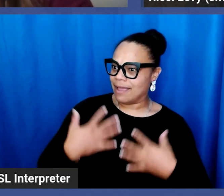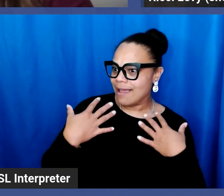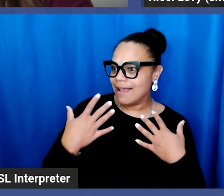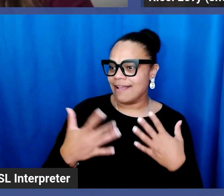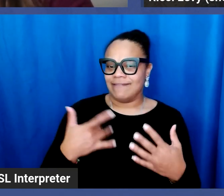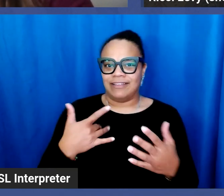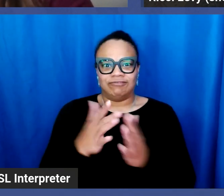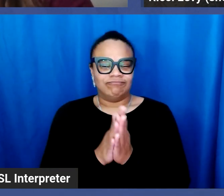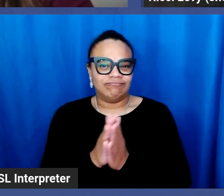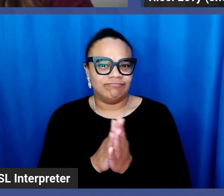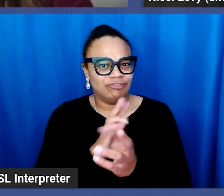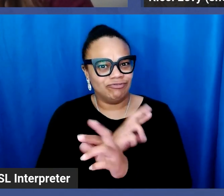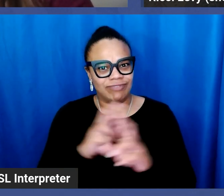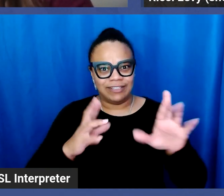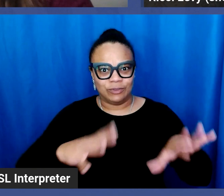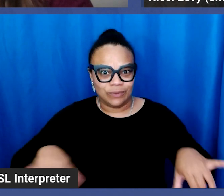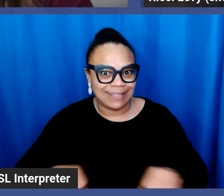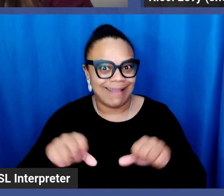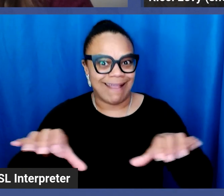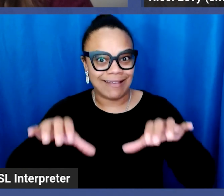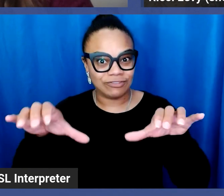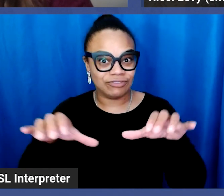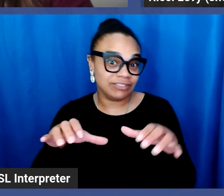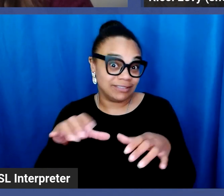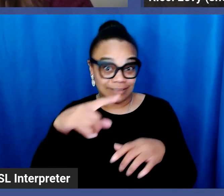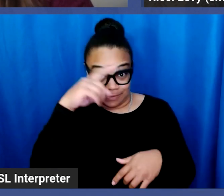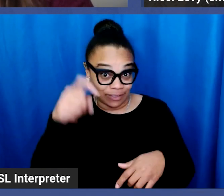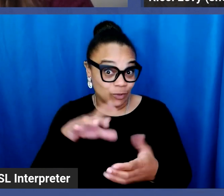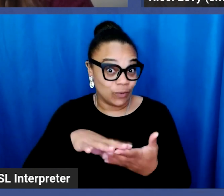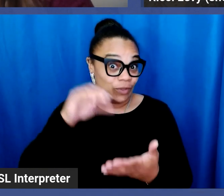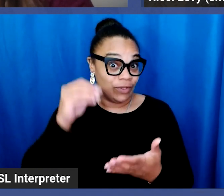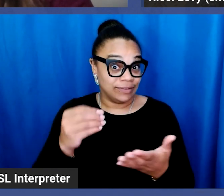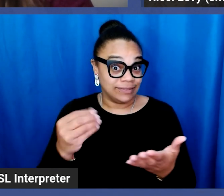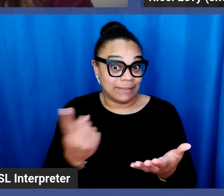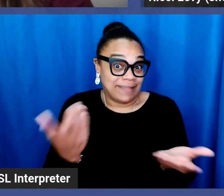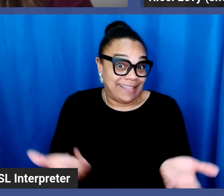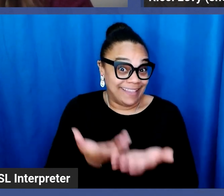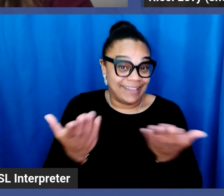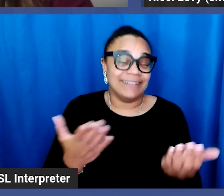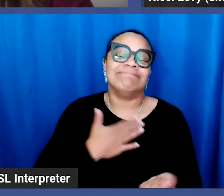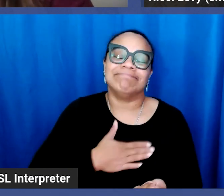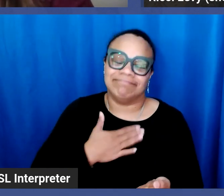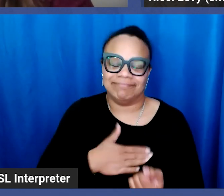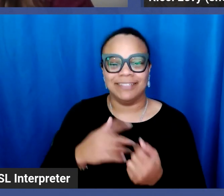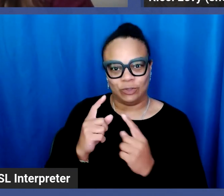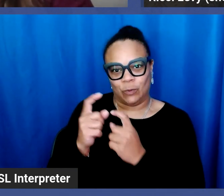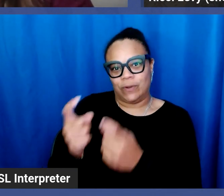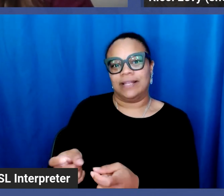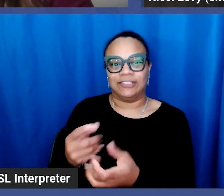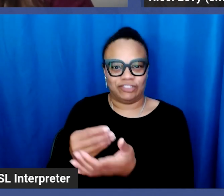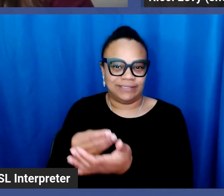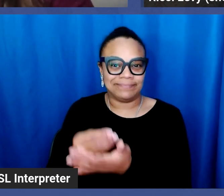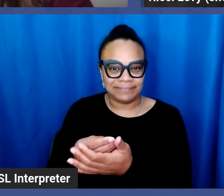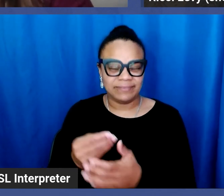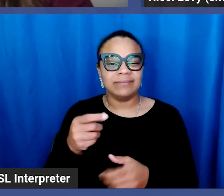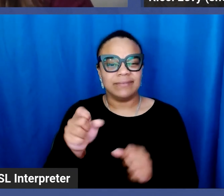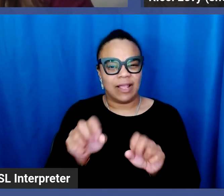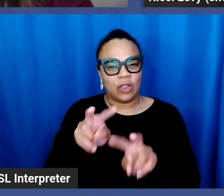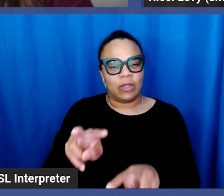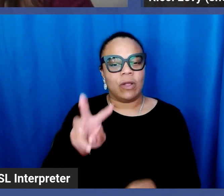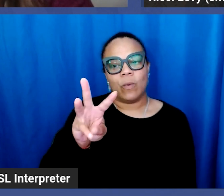action based on something you learned in a censorship series program, please make a donation. You can head on over to